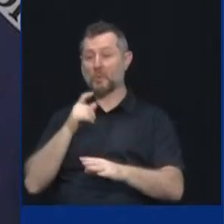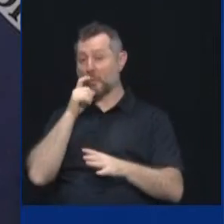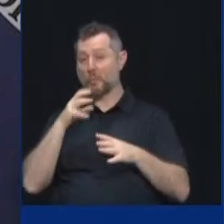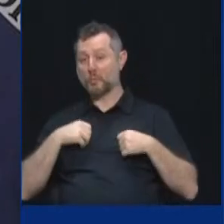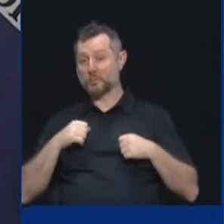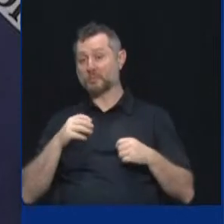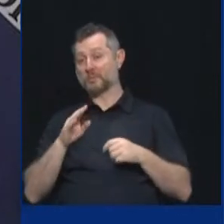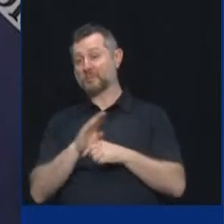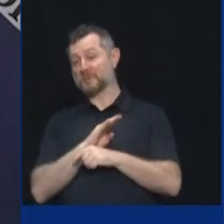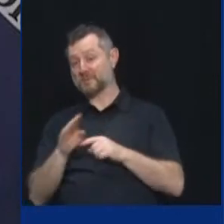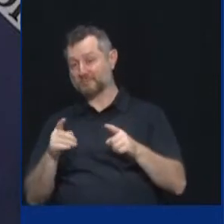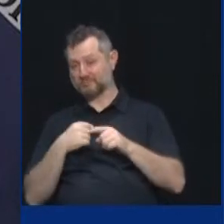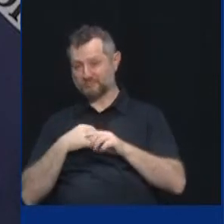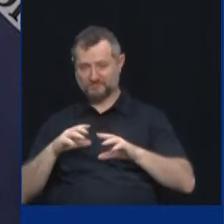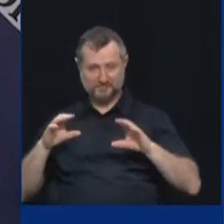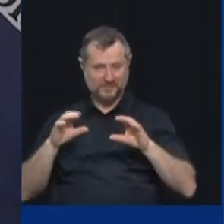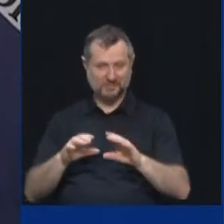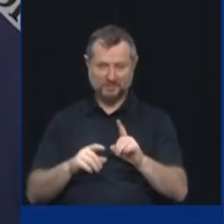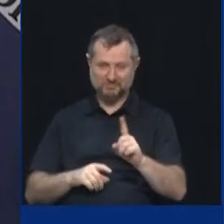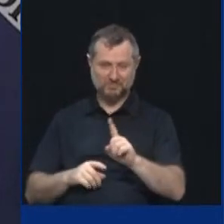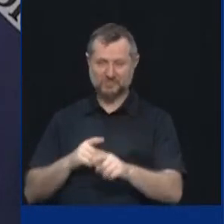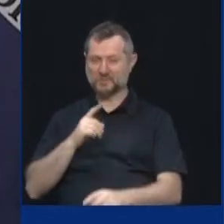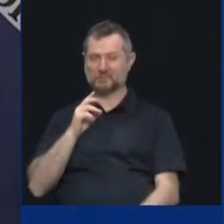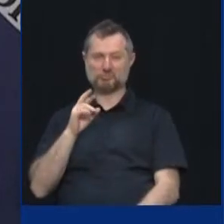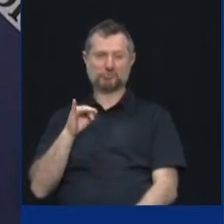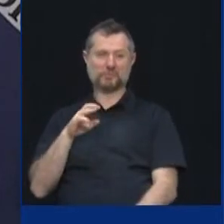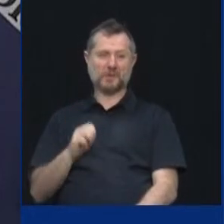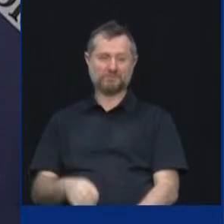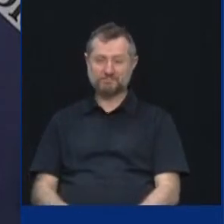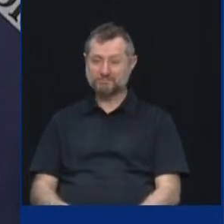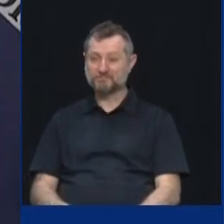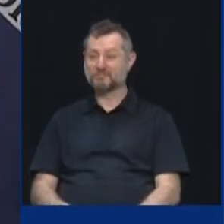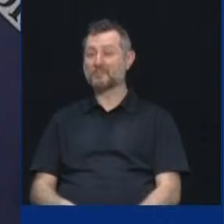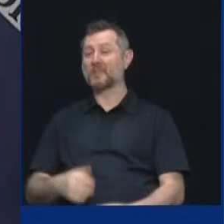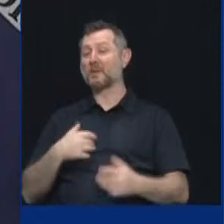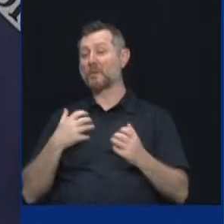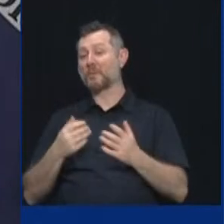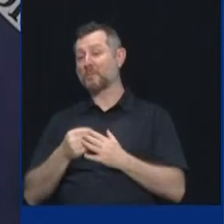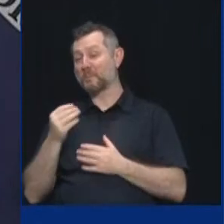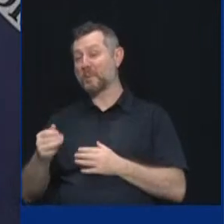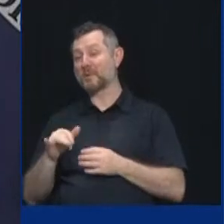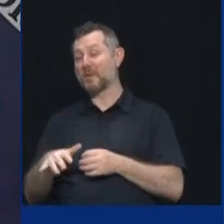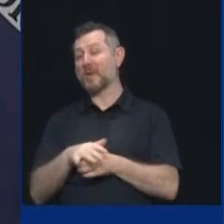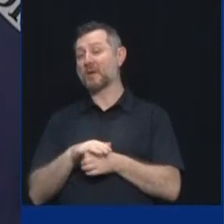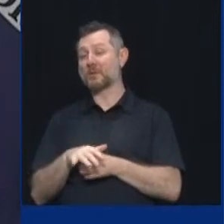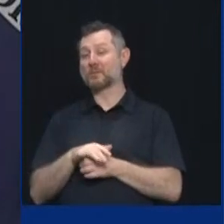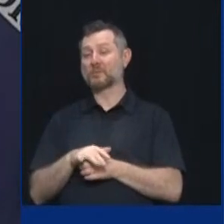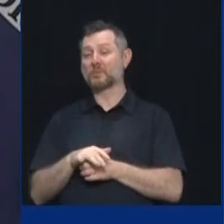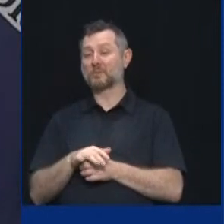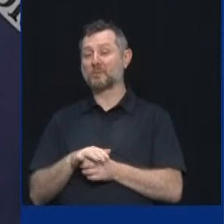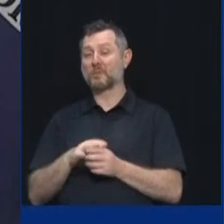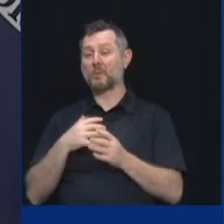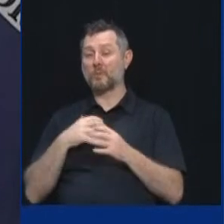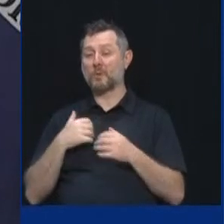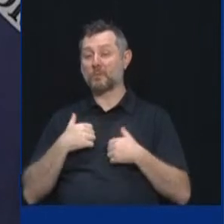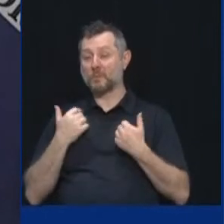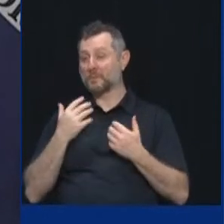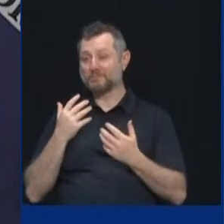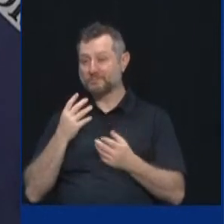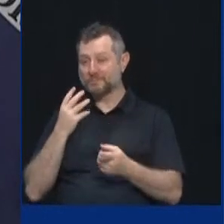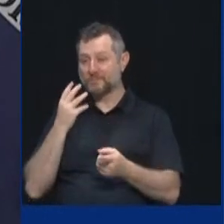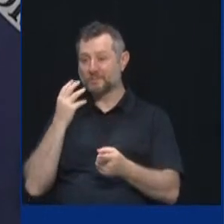crime. I'm not going to buy an apartment in that neighborhood. There's homeless people on the street